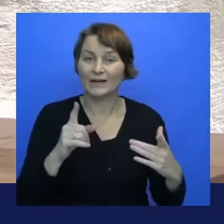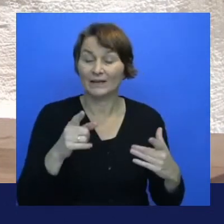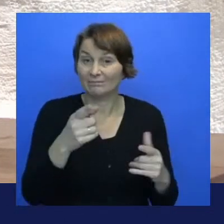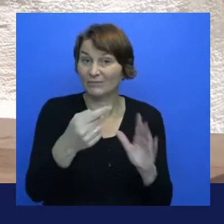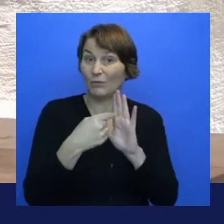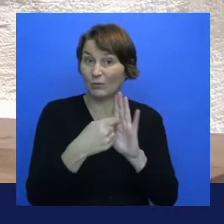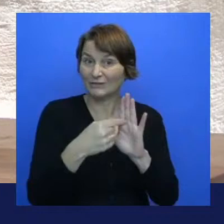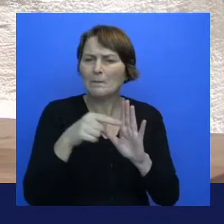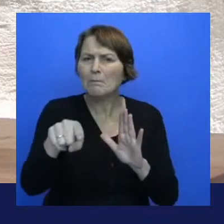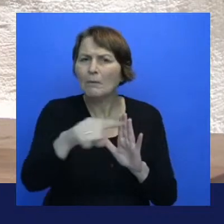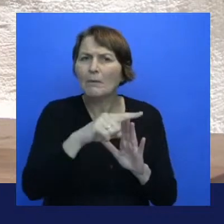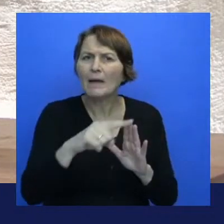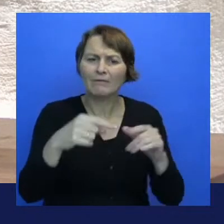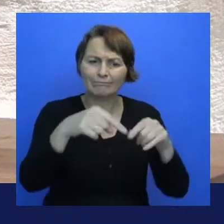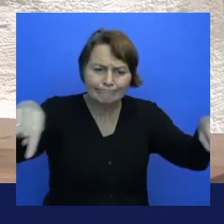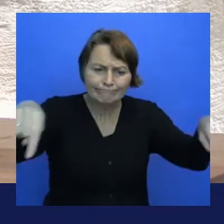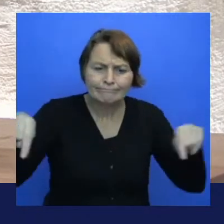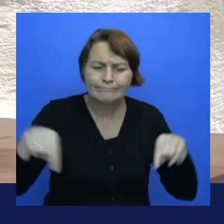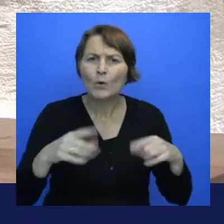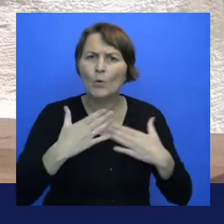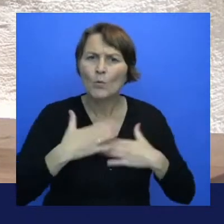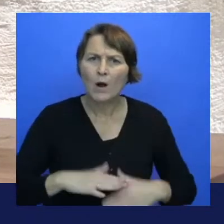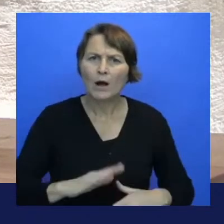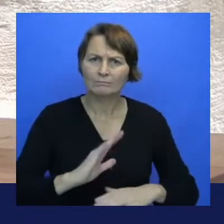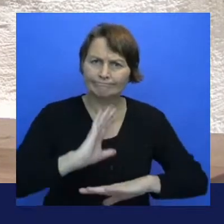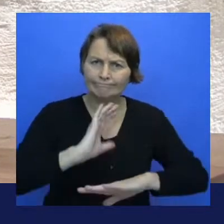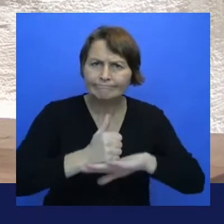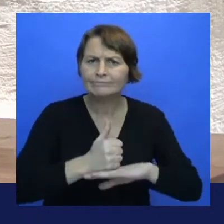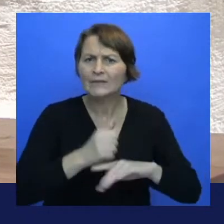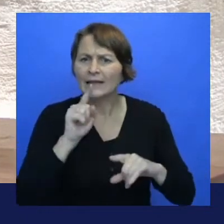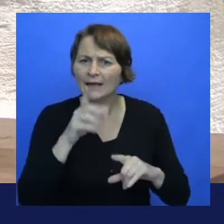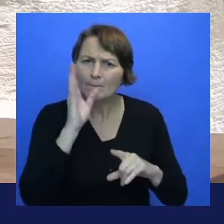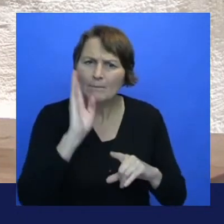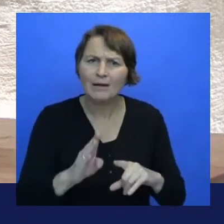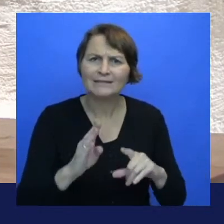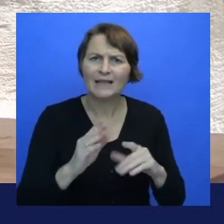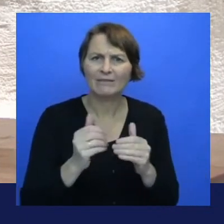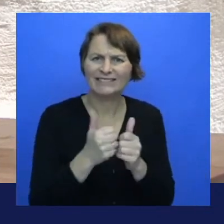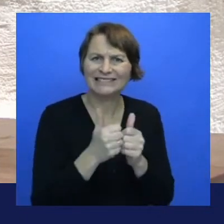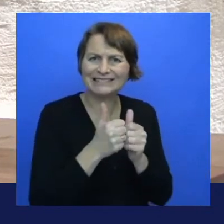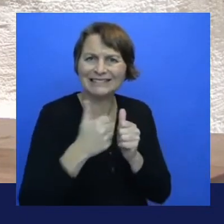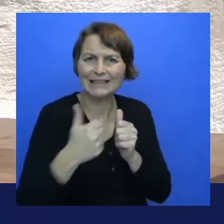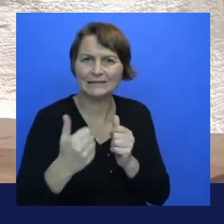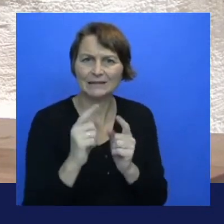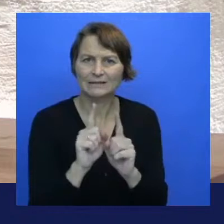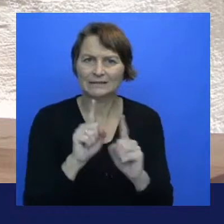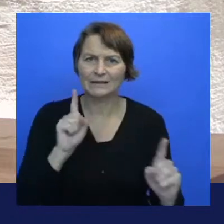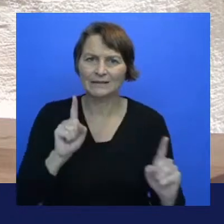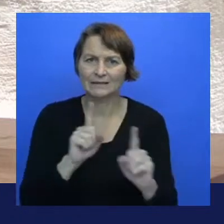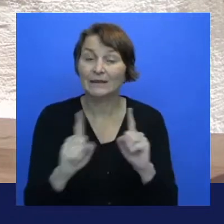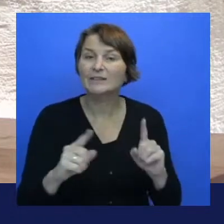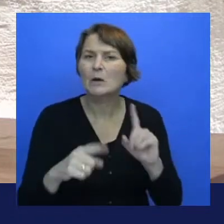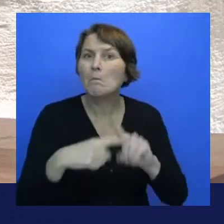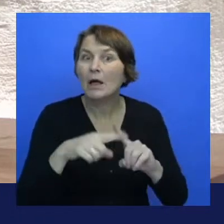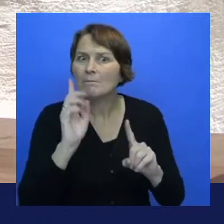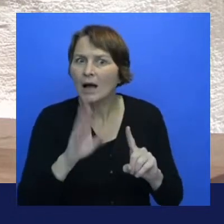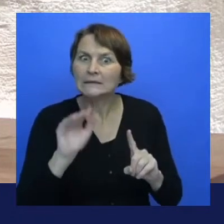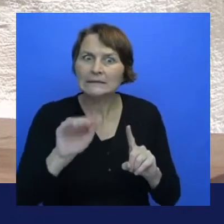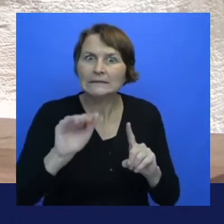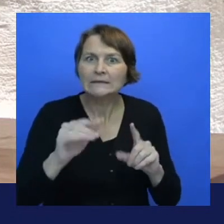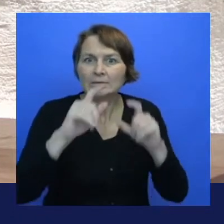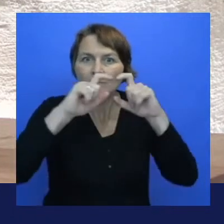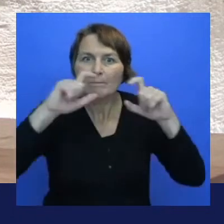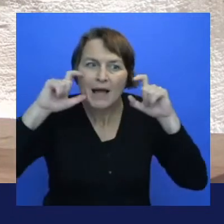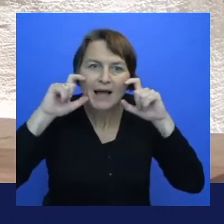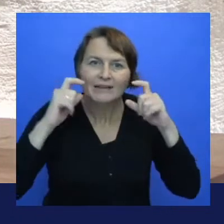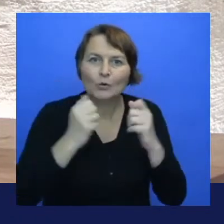social distancing or mask wearing and things like that. So really another exciting service that's really relevant based on the types